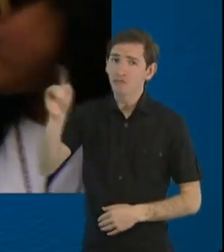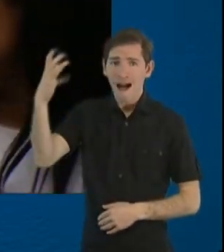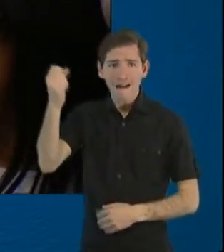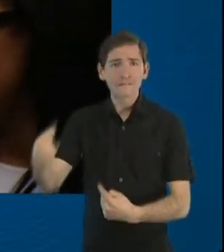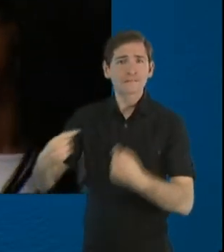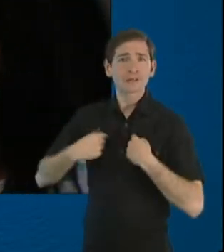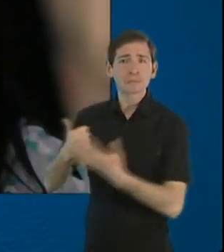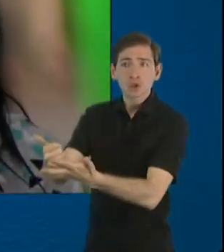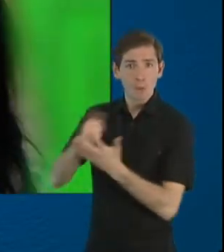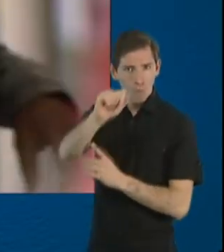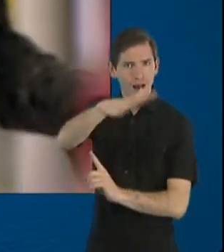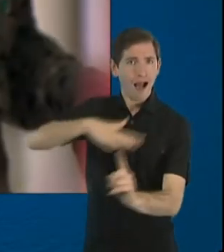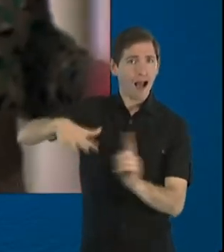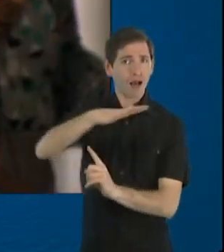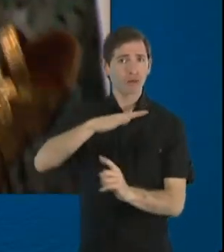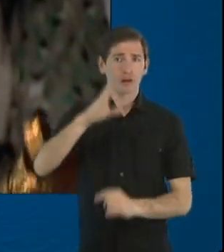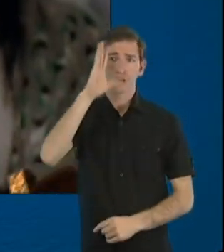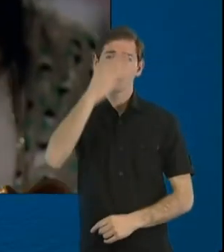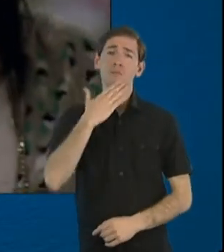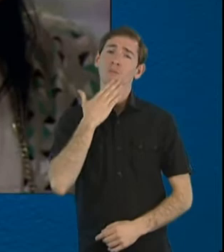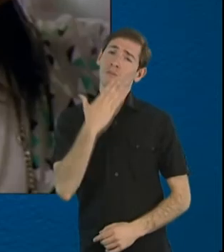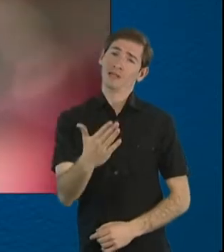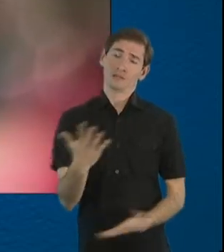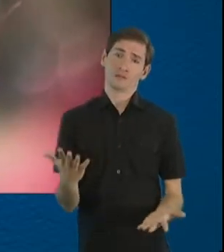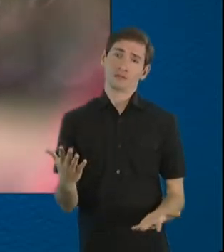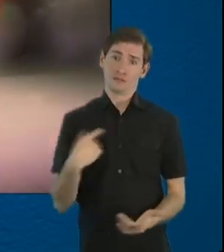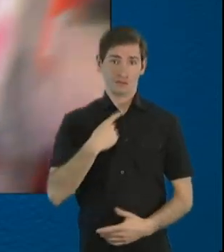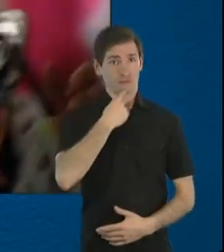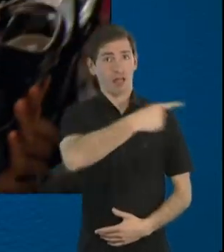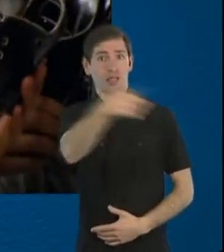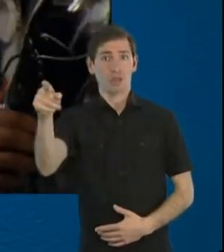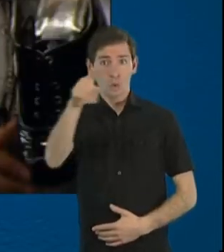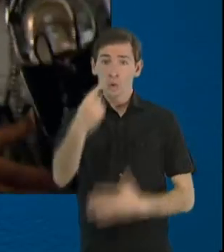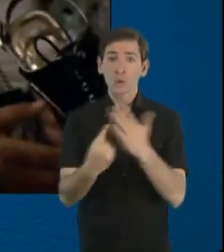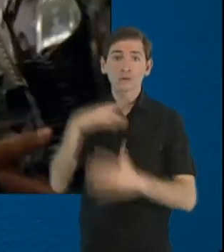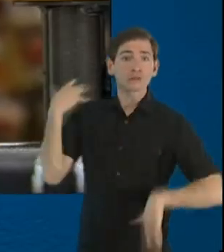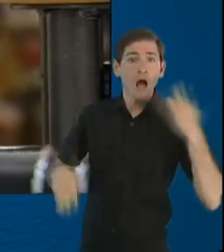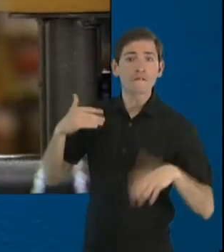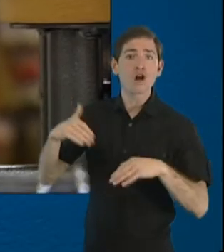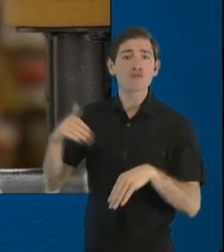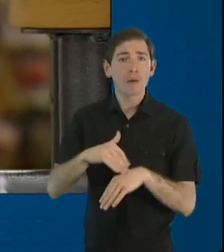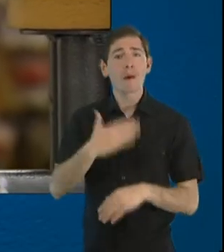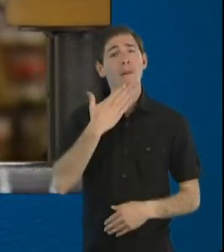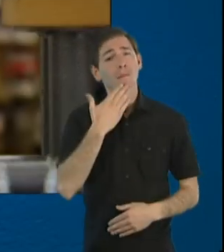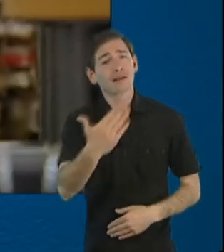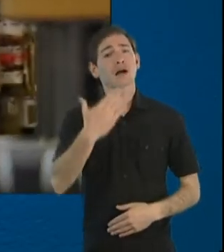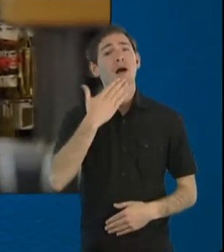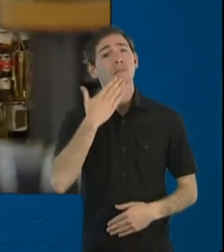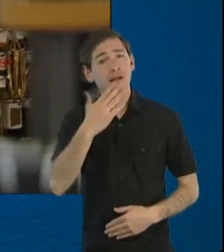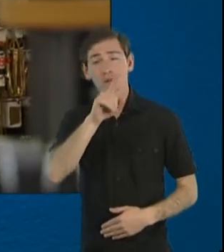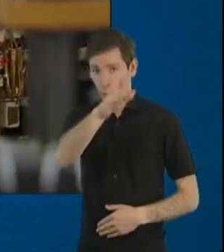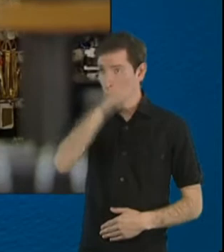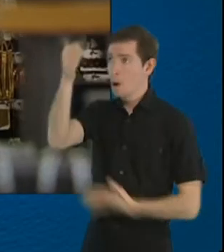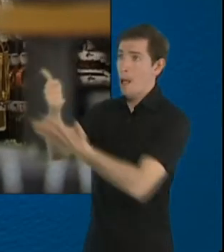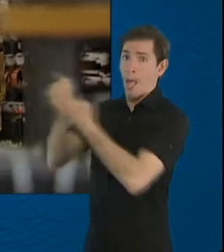area. All I could say really is to other people, if they're suffering from crime, then they should really just get